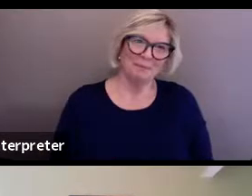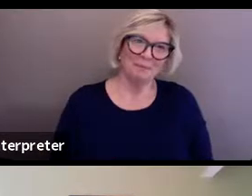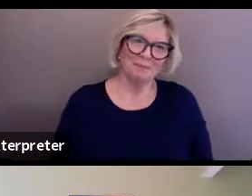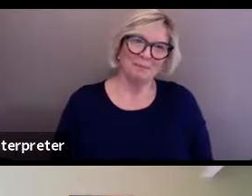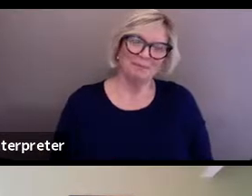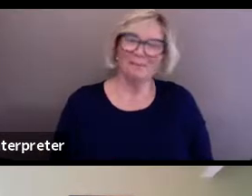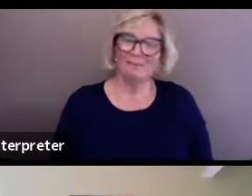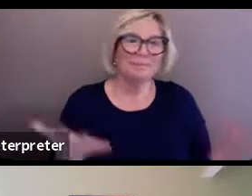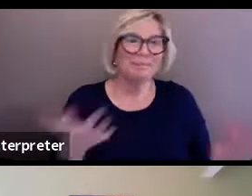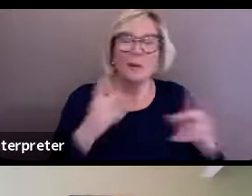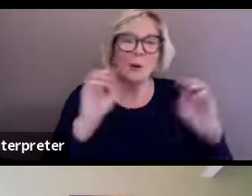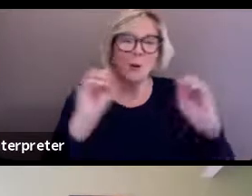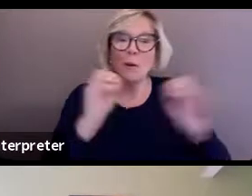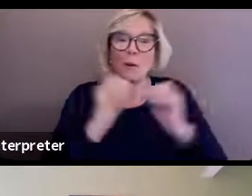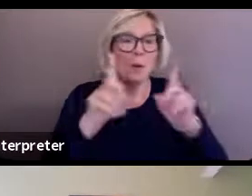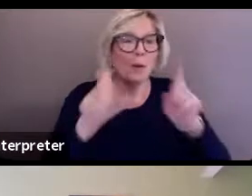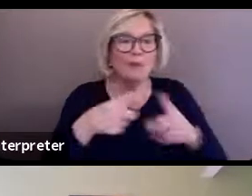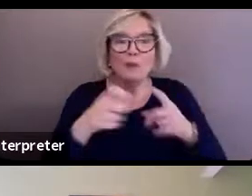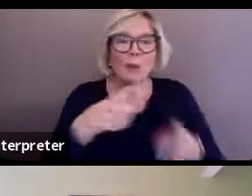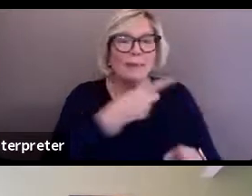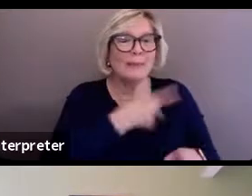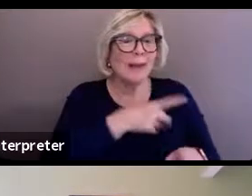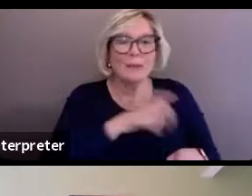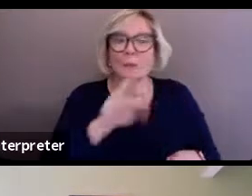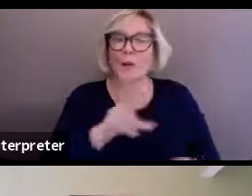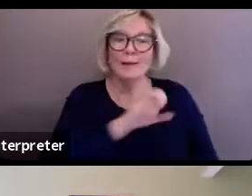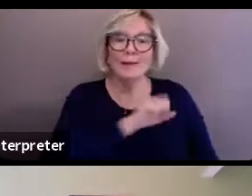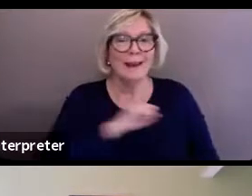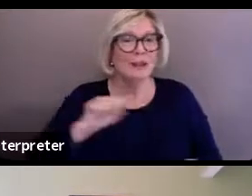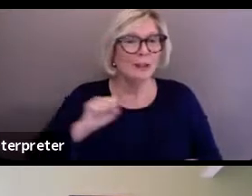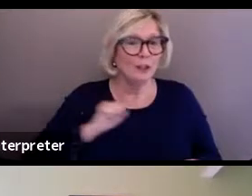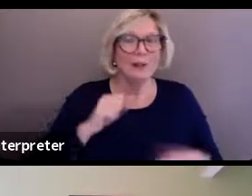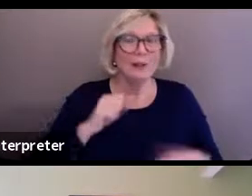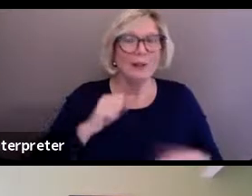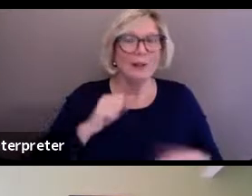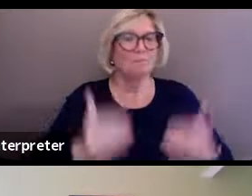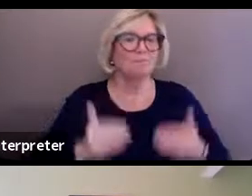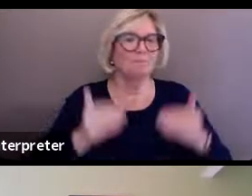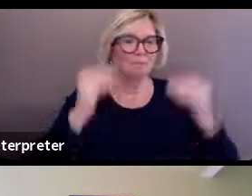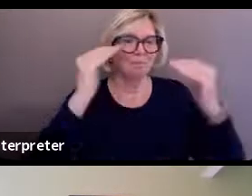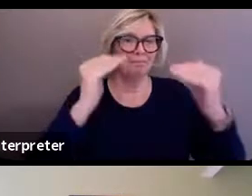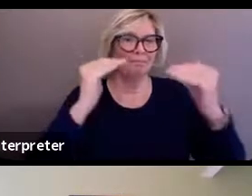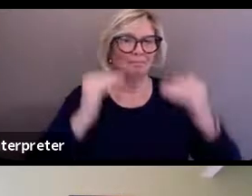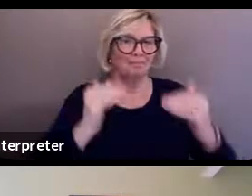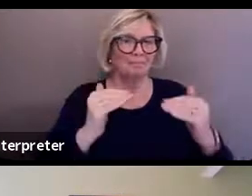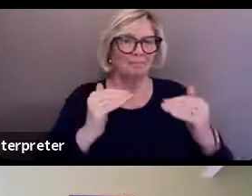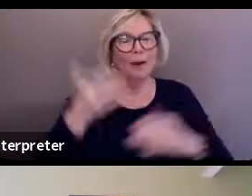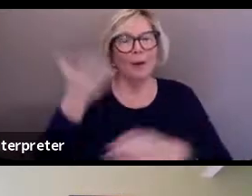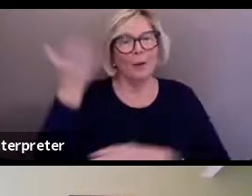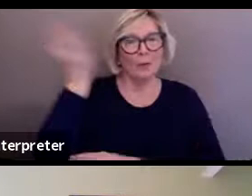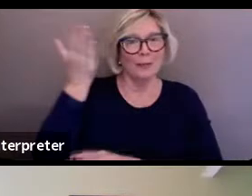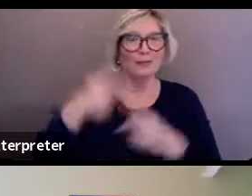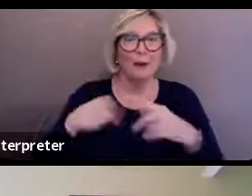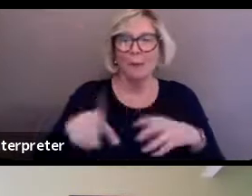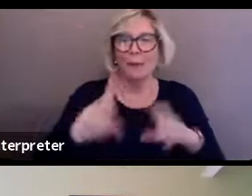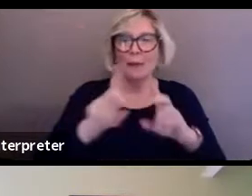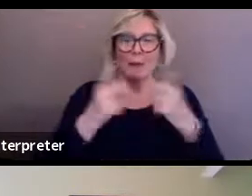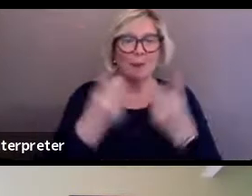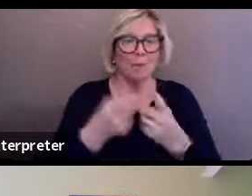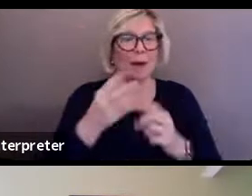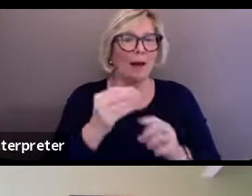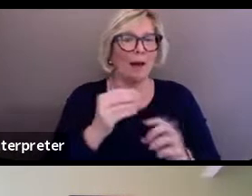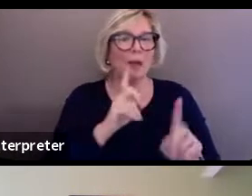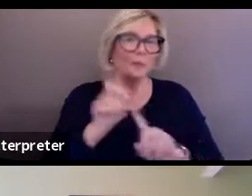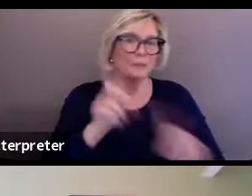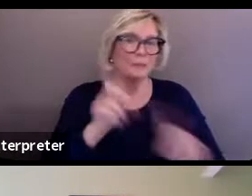Seeing as there are no other questions, let's move on to the presentation from the department and the response